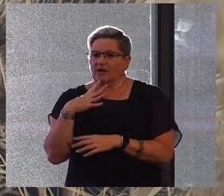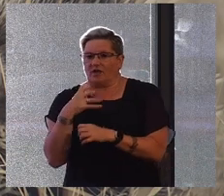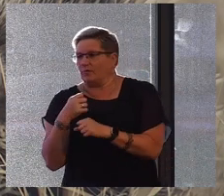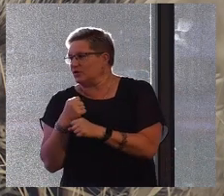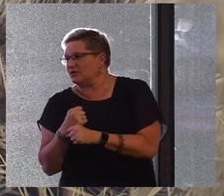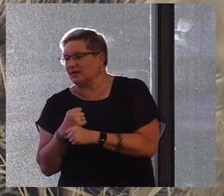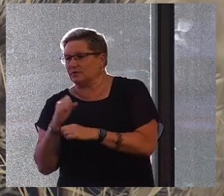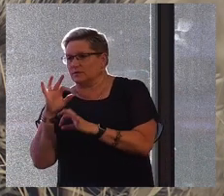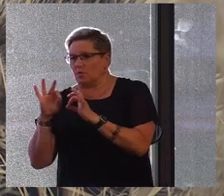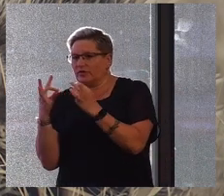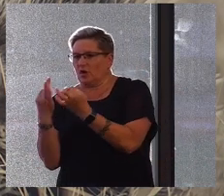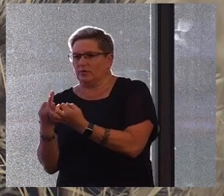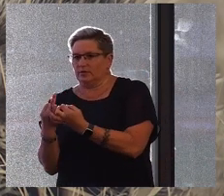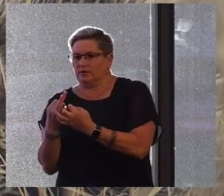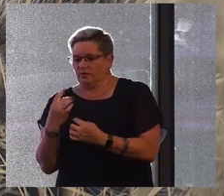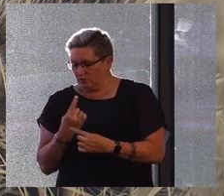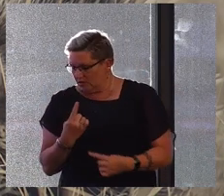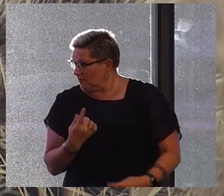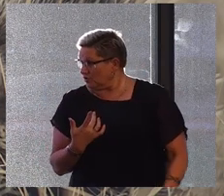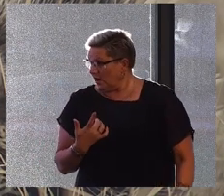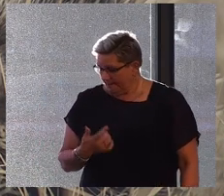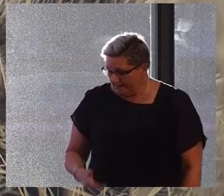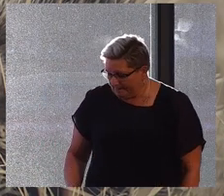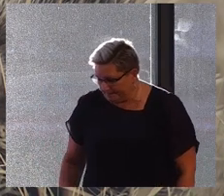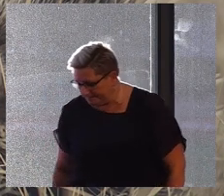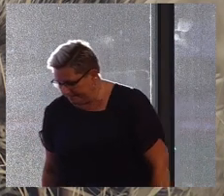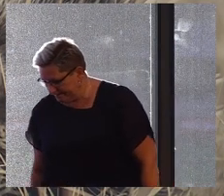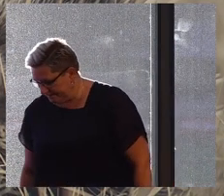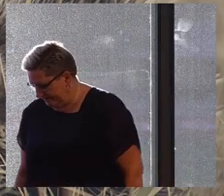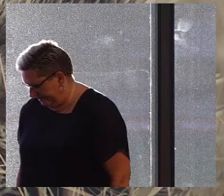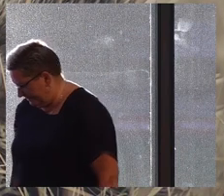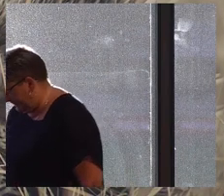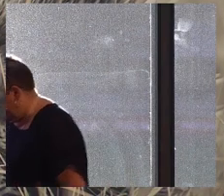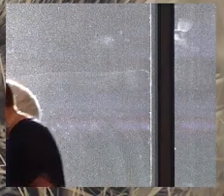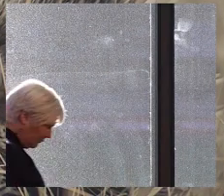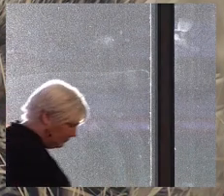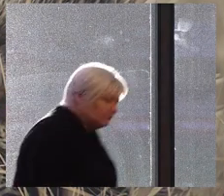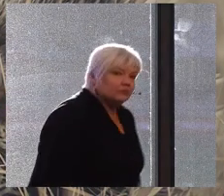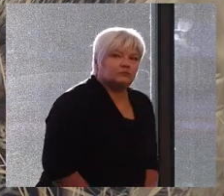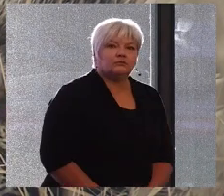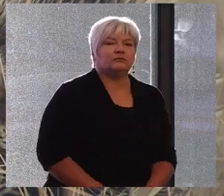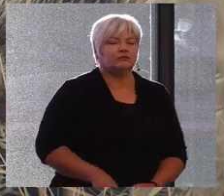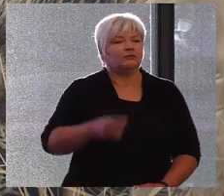individuals. I think, in reference to your comment, I think, Rachel,